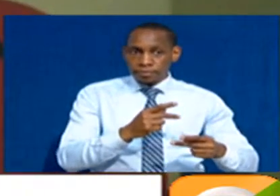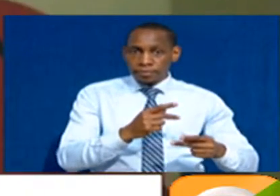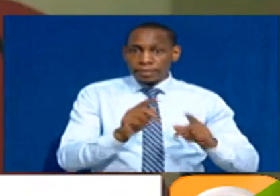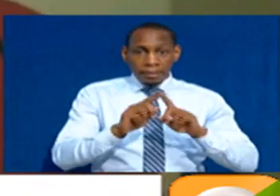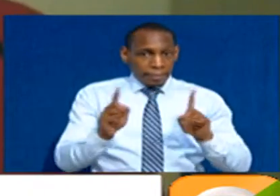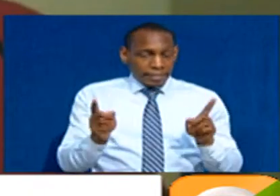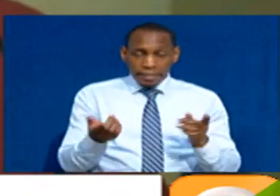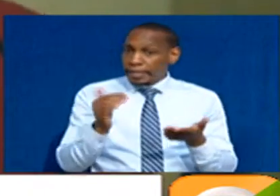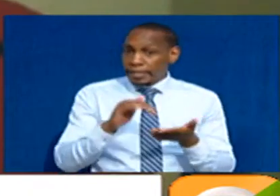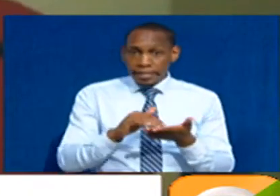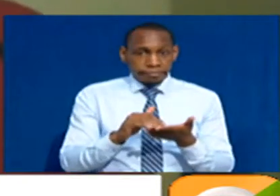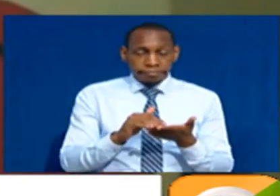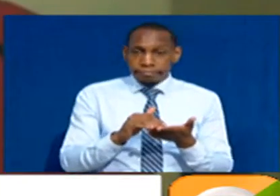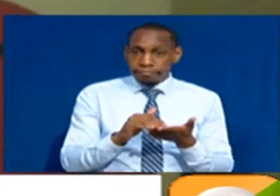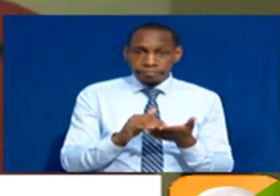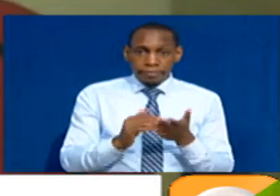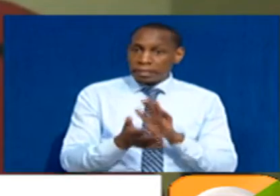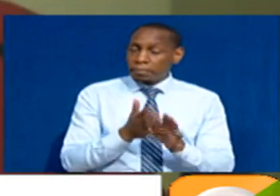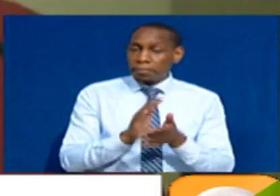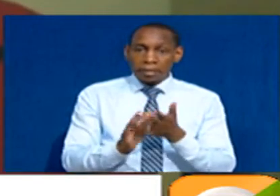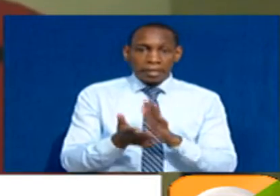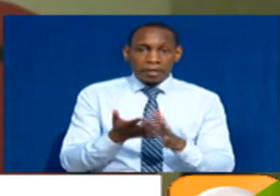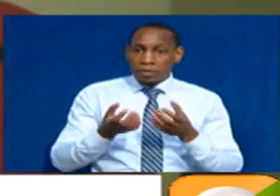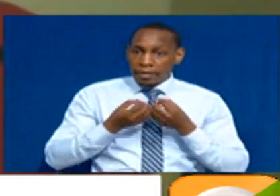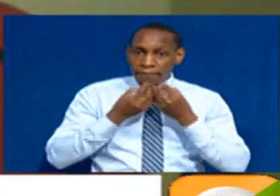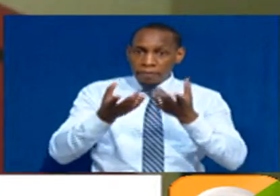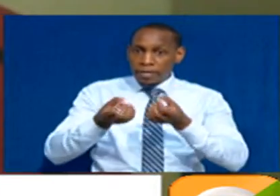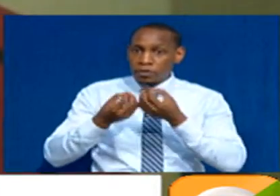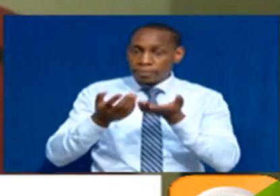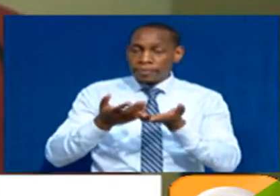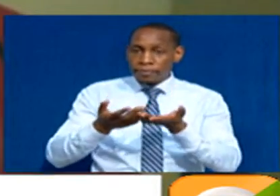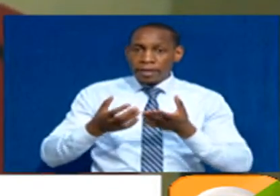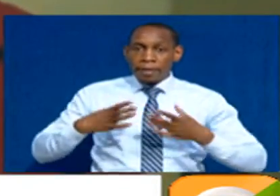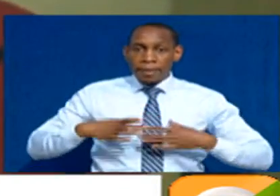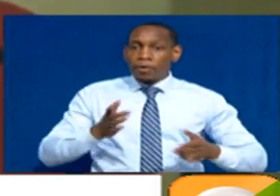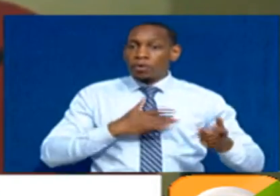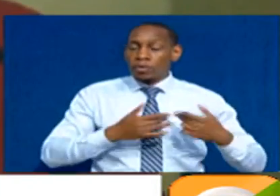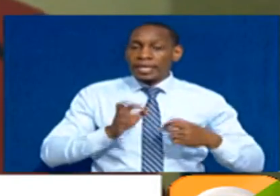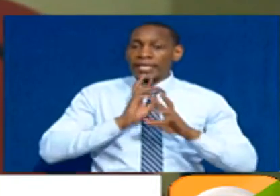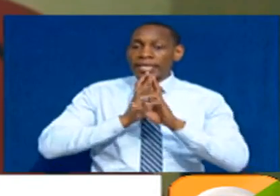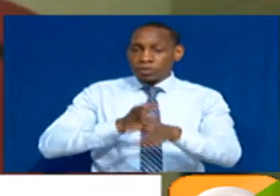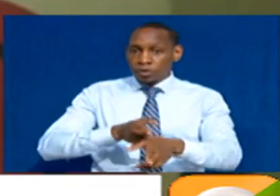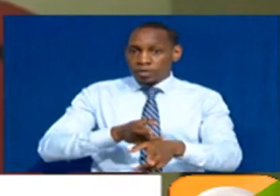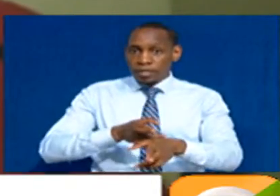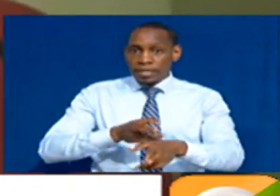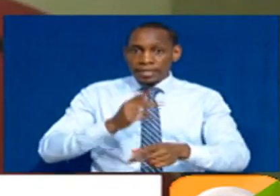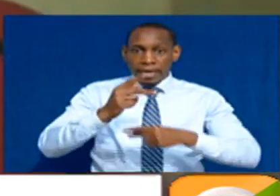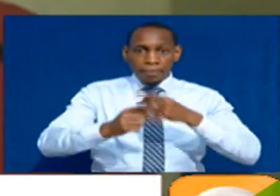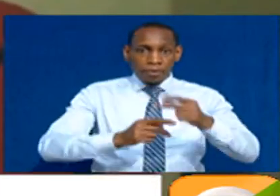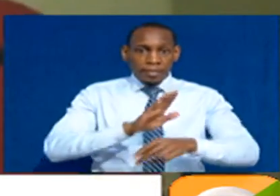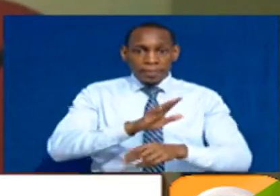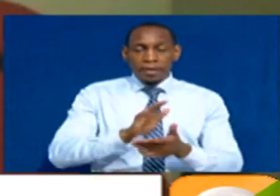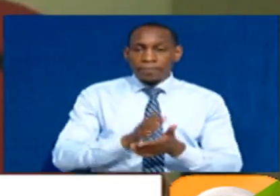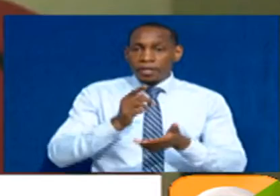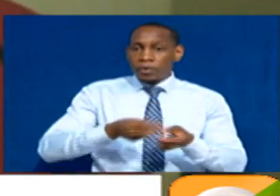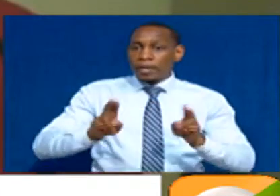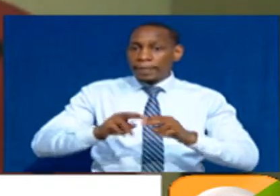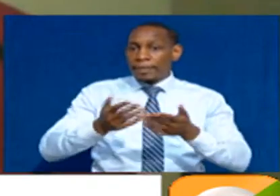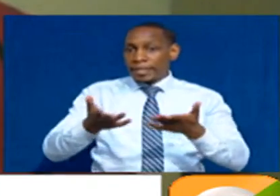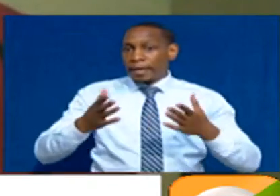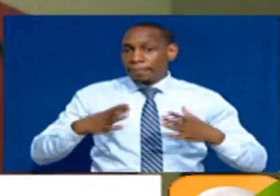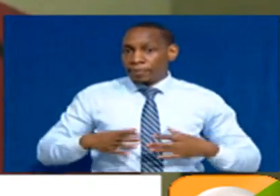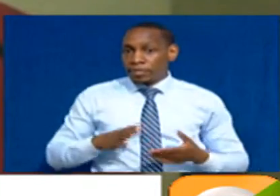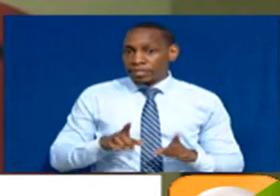process. But then again, there was really no information back to the public in regard to the outcome of that process and what happened to